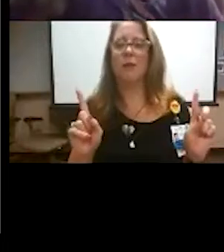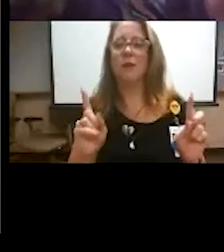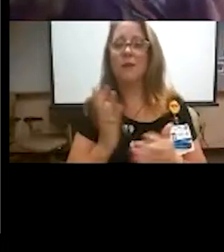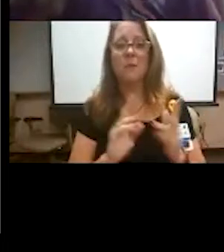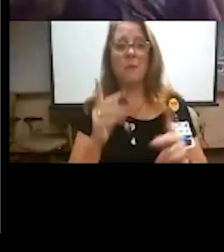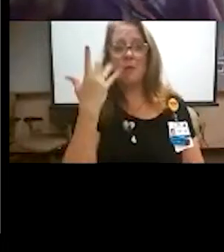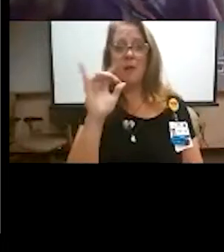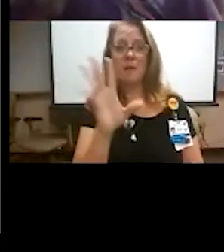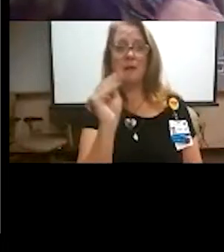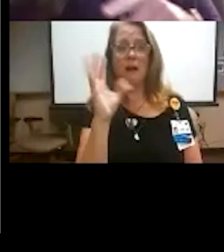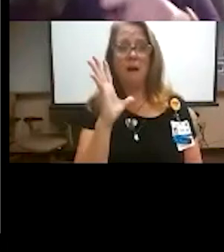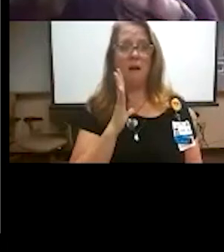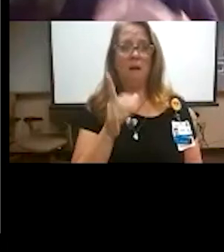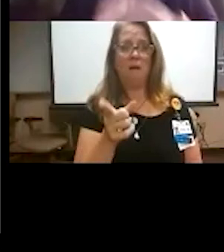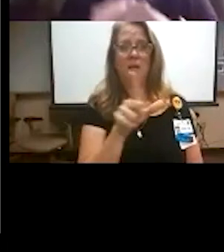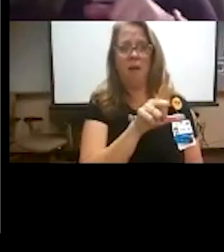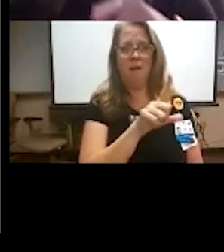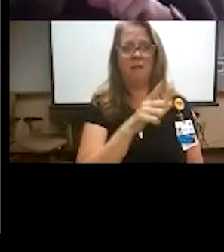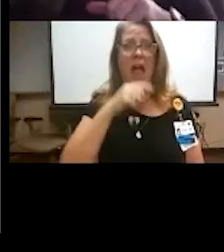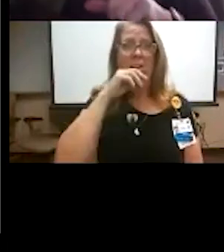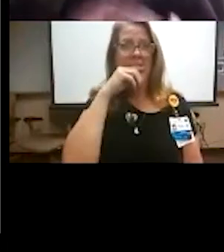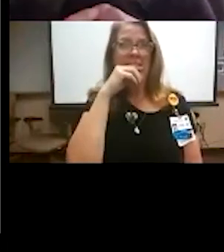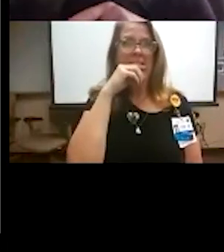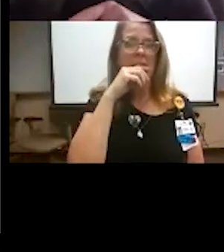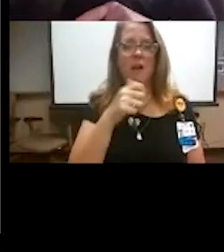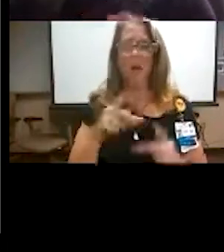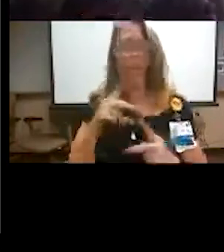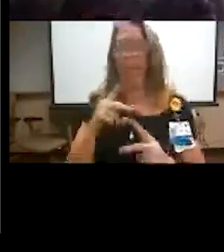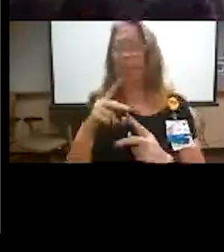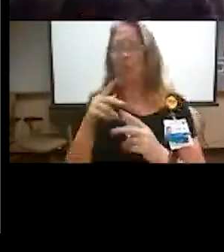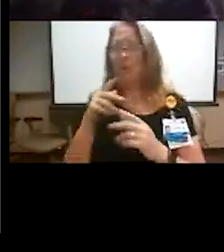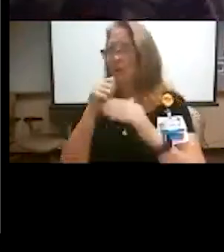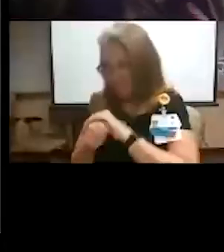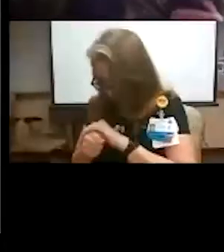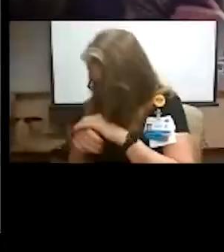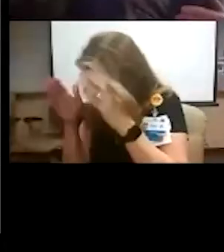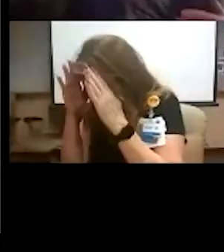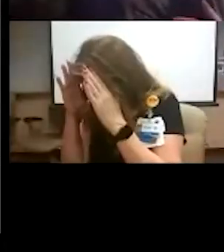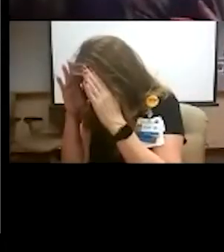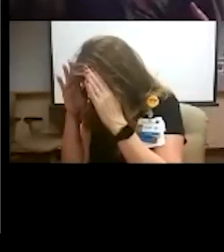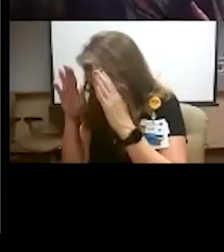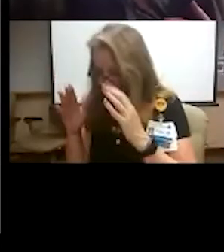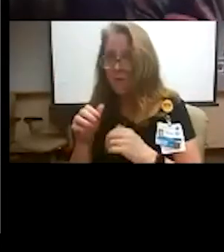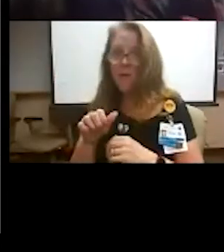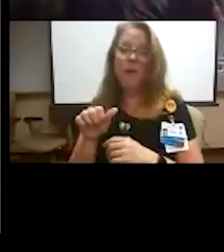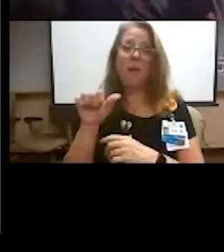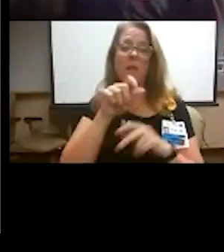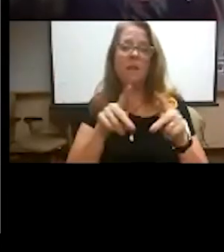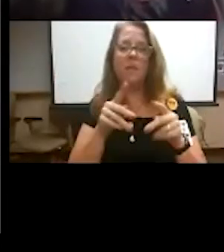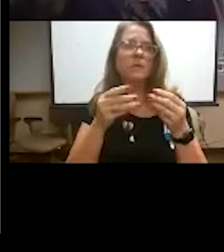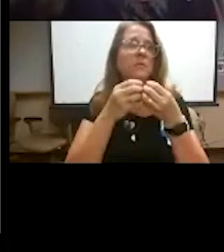guy on your left, other people look like the guy at the top, and other people will just be